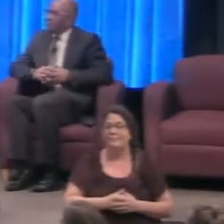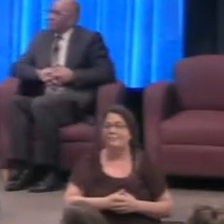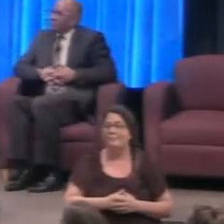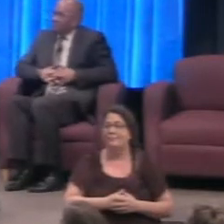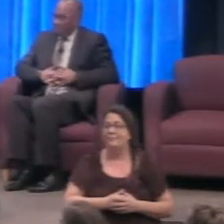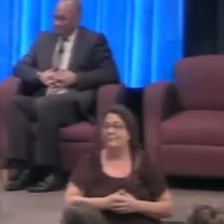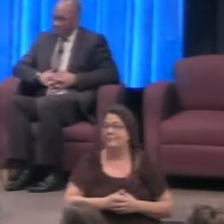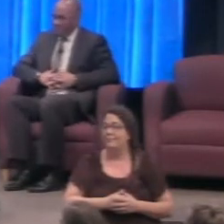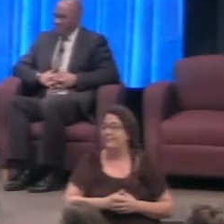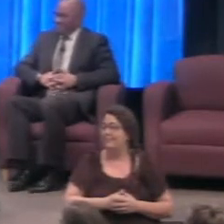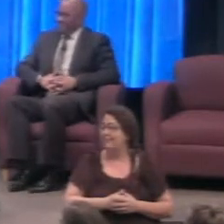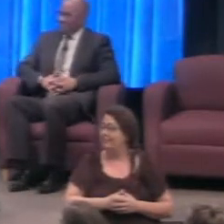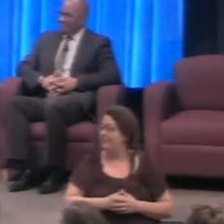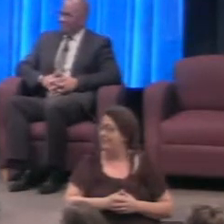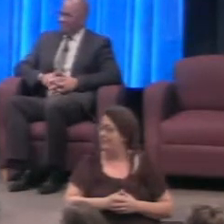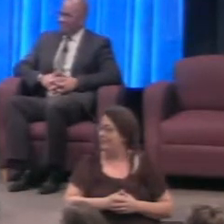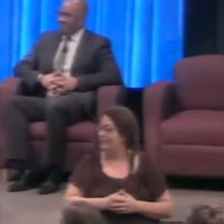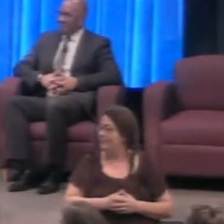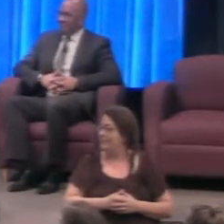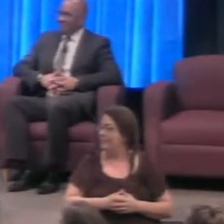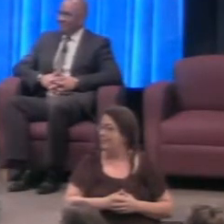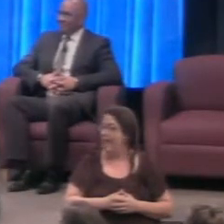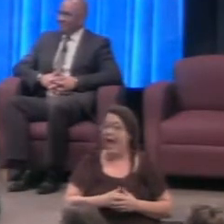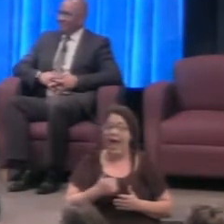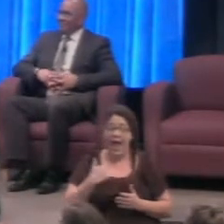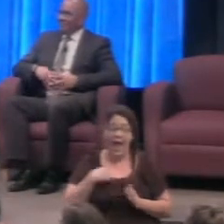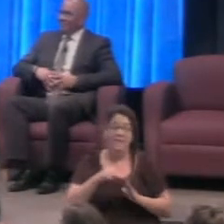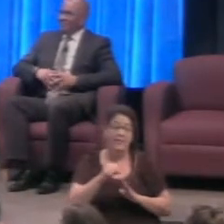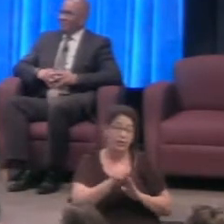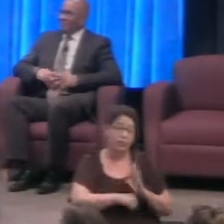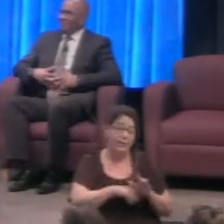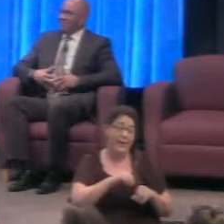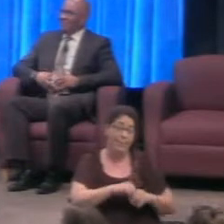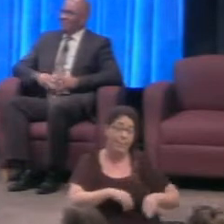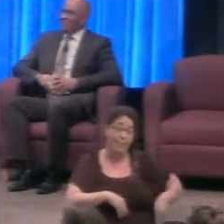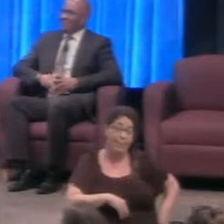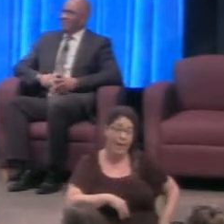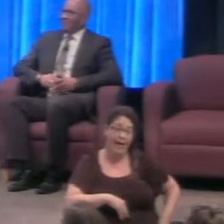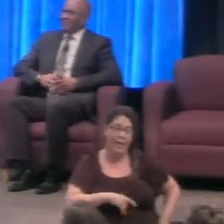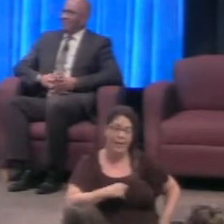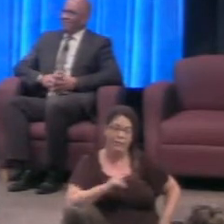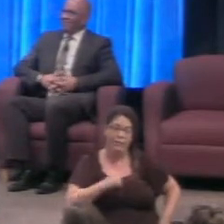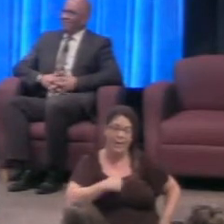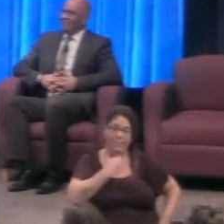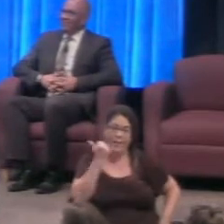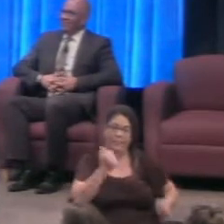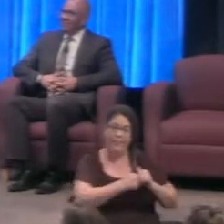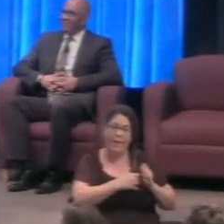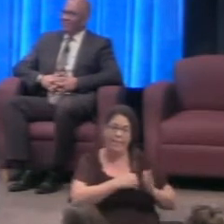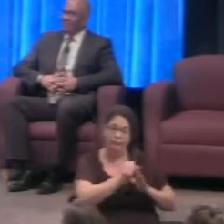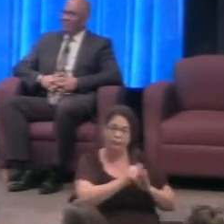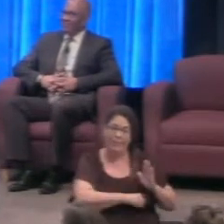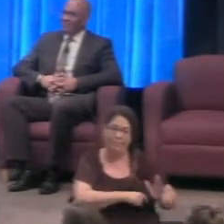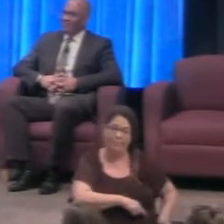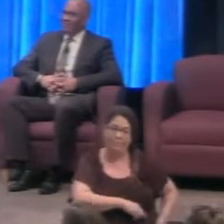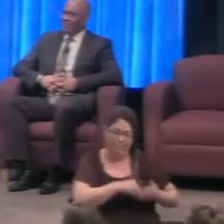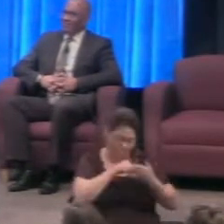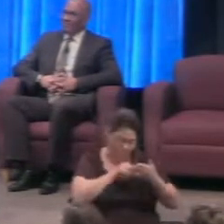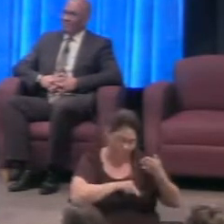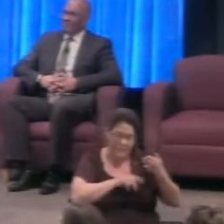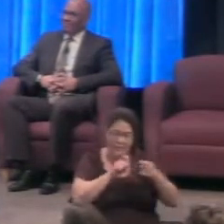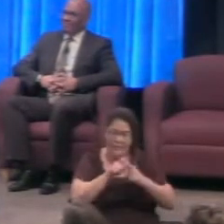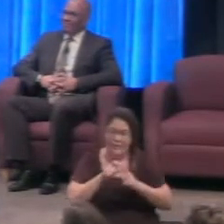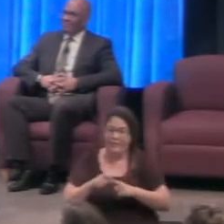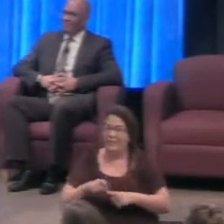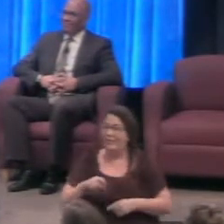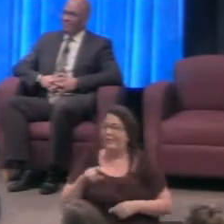We've got a lieutenant on standby with a script. I actually have a script in my pocket, but I'm going to do my best without. So Pastor